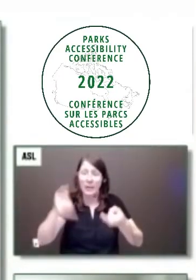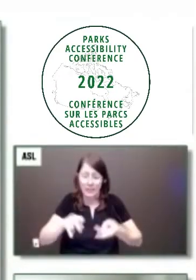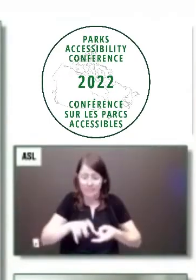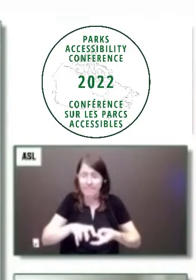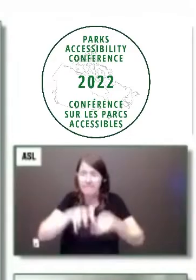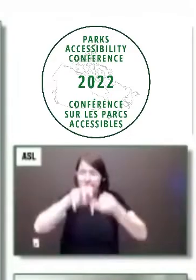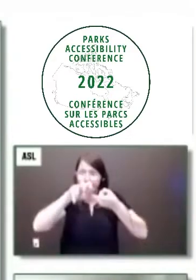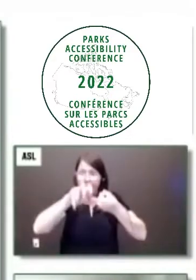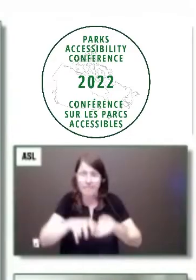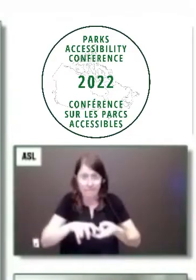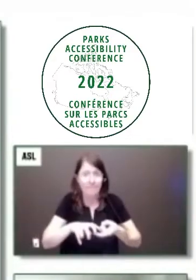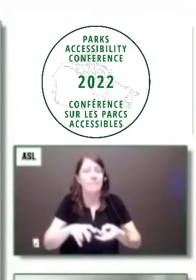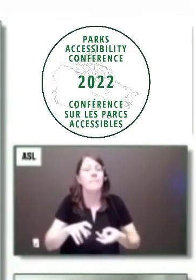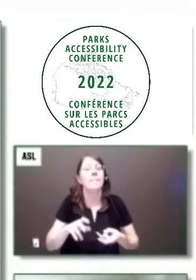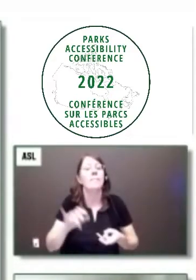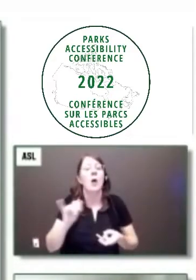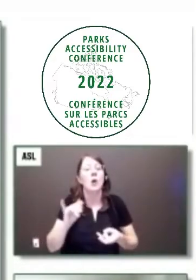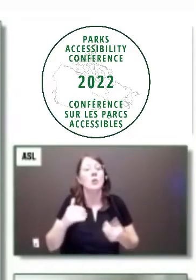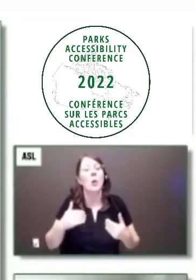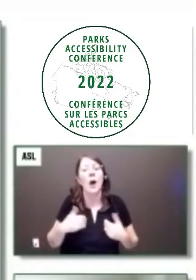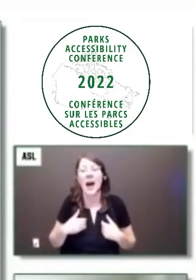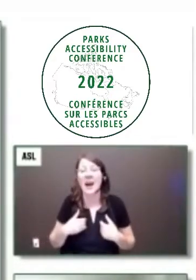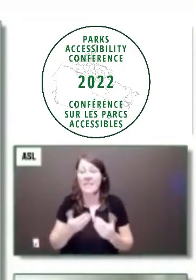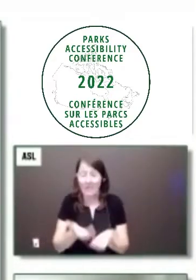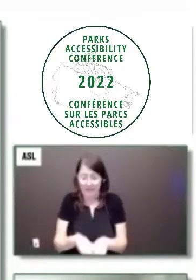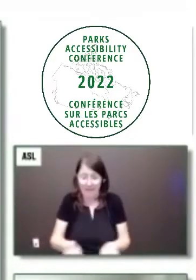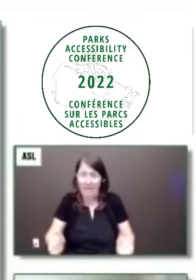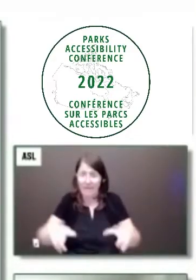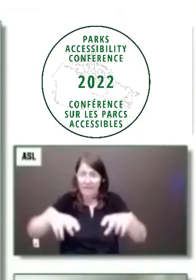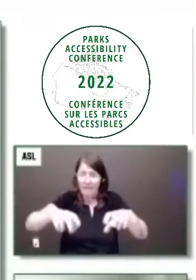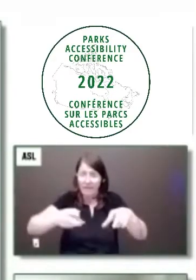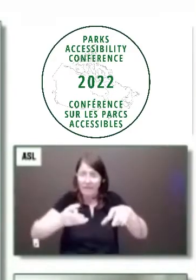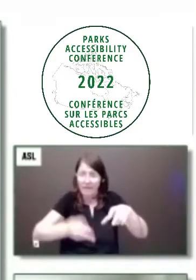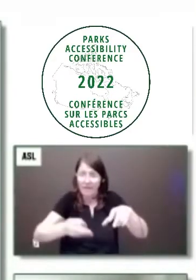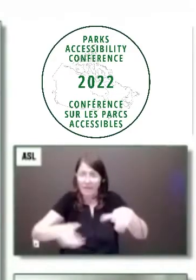white height-adjustable sink with a mirror above it. Next slide.